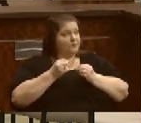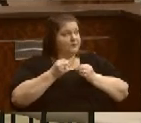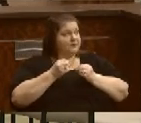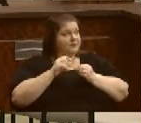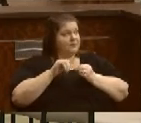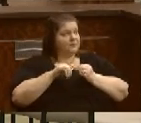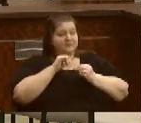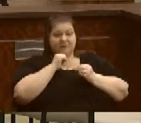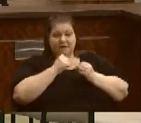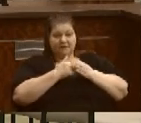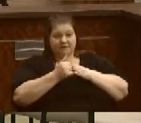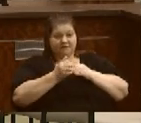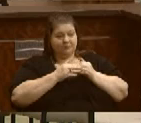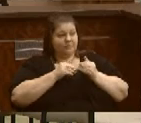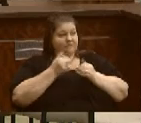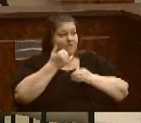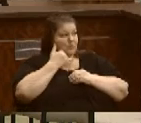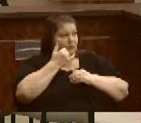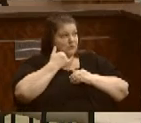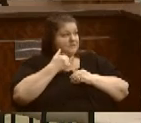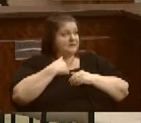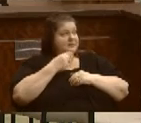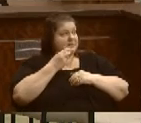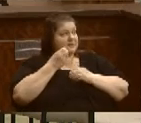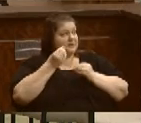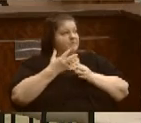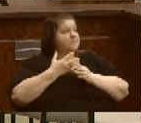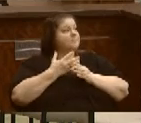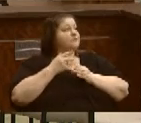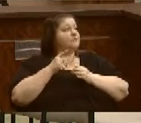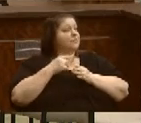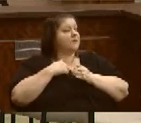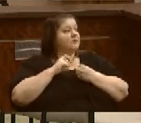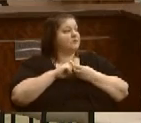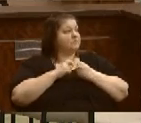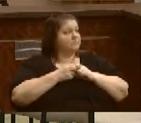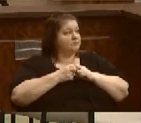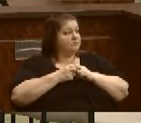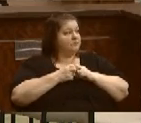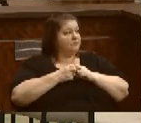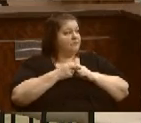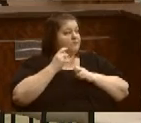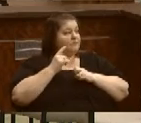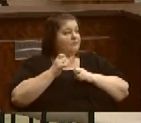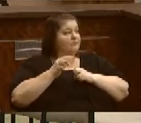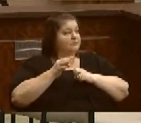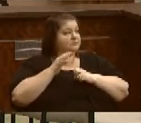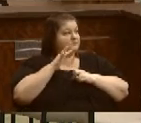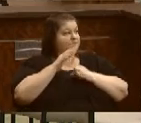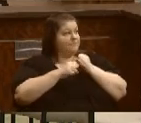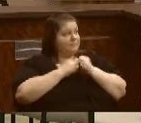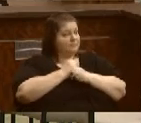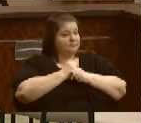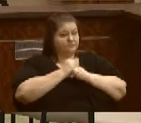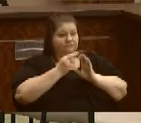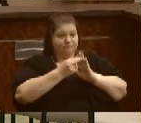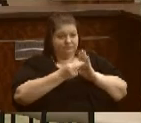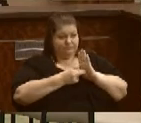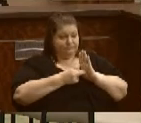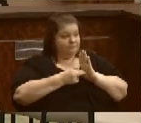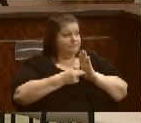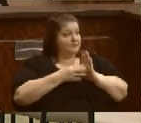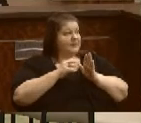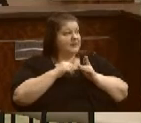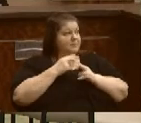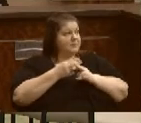calls when Bob had to call me up and tell me, we got a little problem here because of the five-year rule. And I